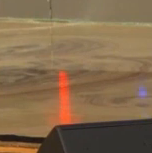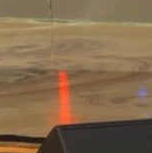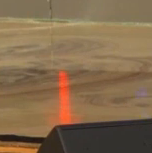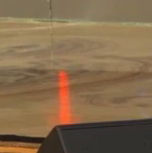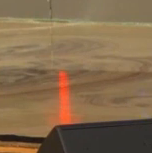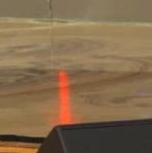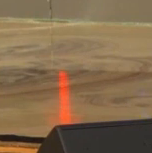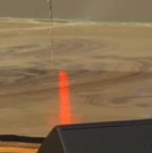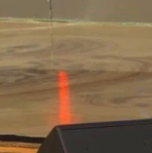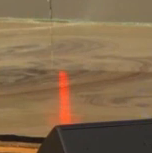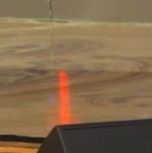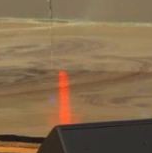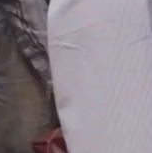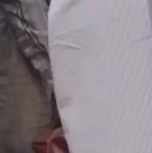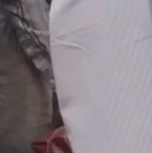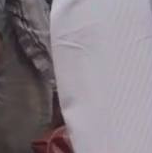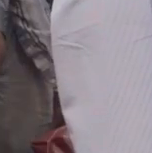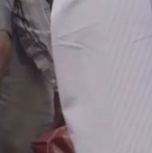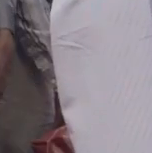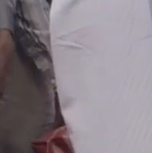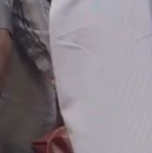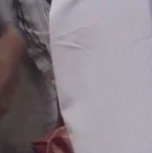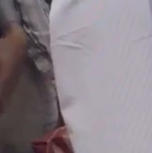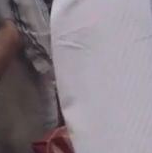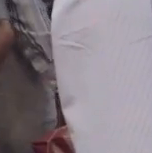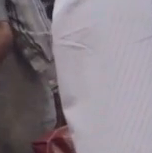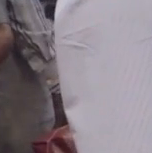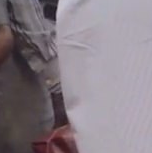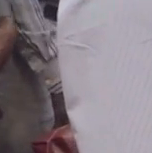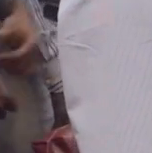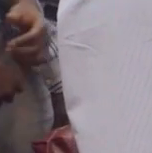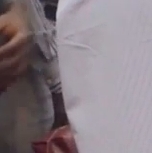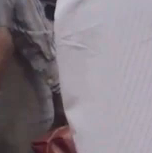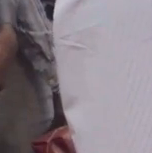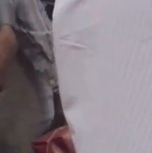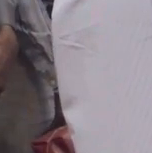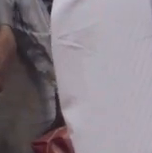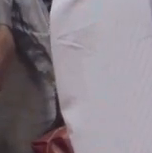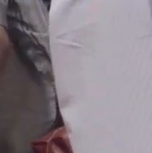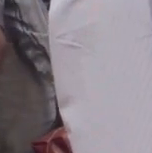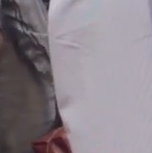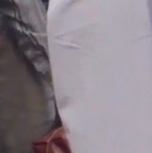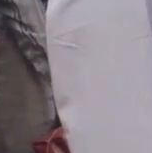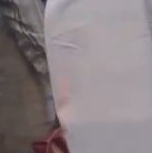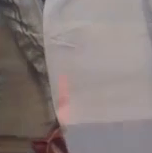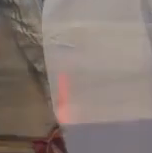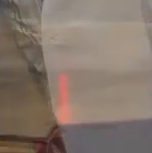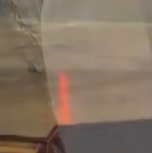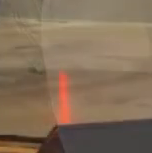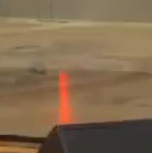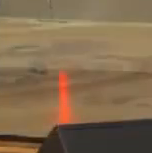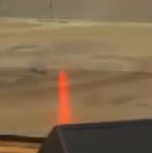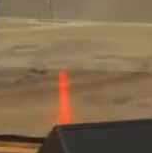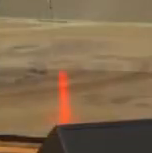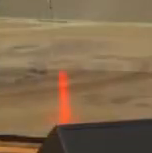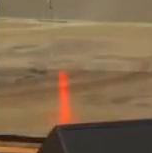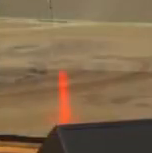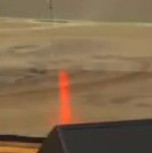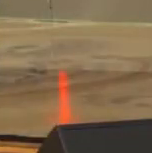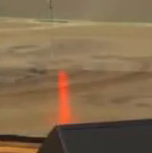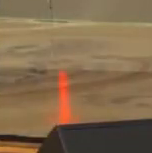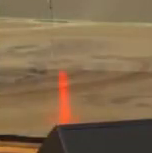Church, I said, praise the Lord. I welcome everyone to our Bible study tonight